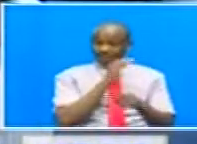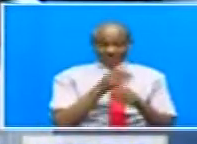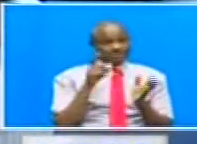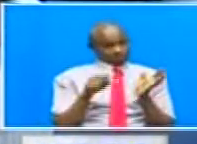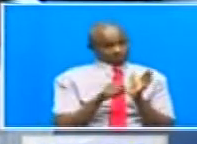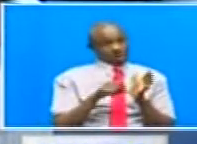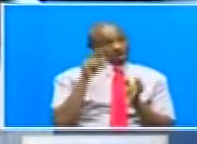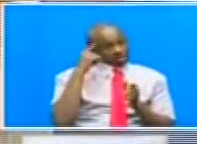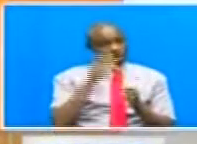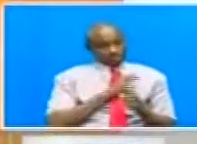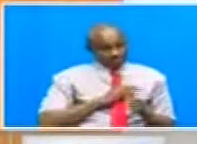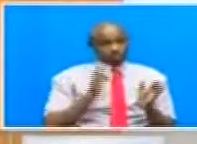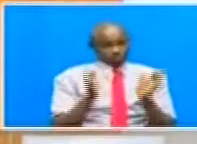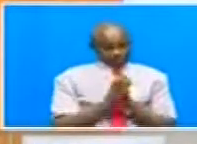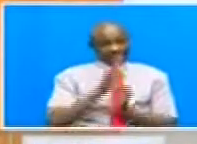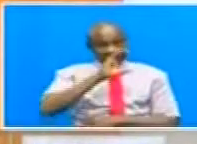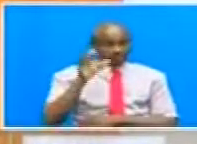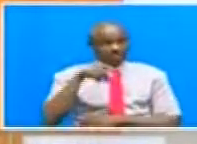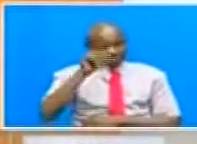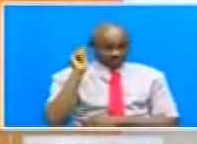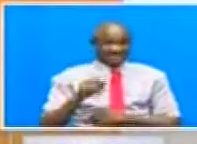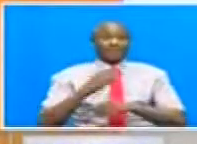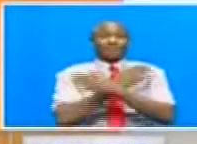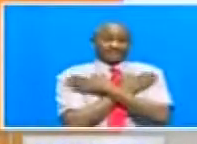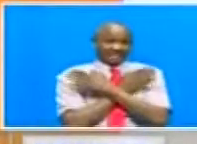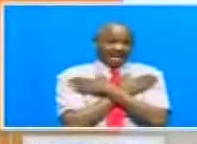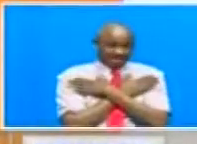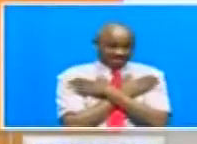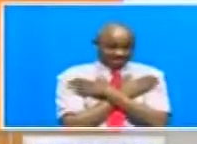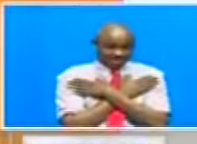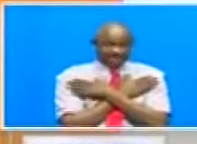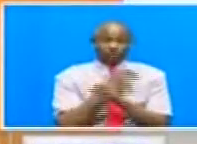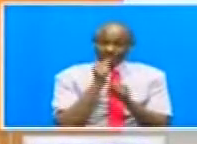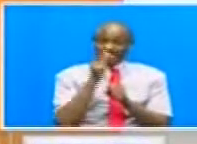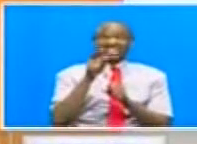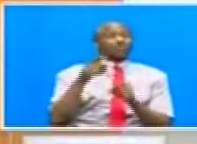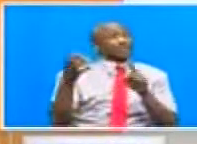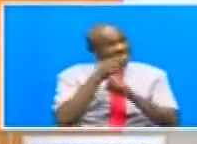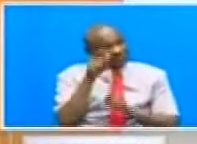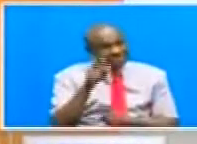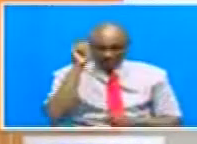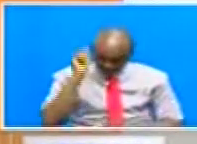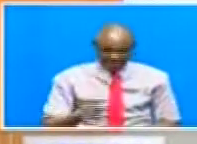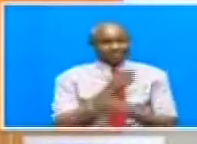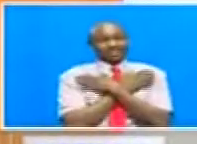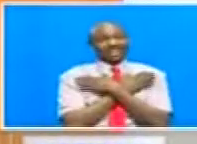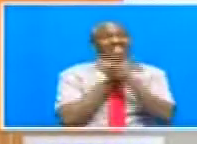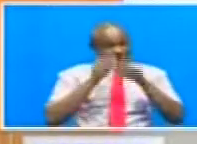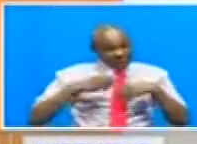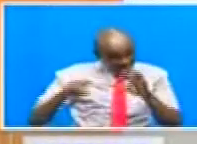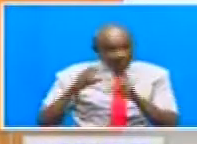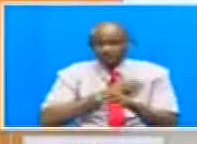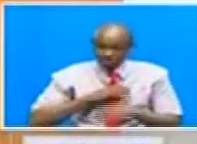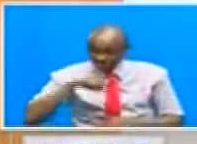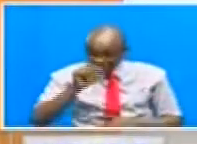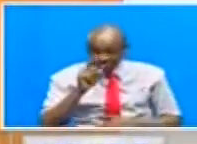the commission and the counties need to partner, to make this thing work. Because if it's solely left to the commission,